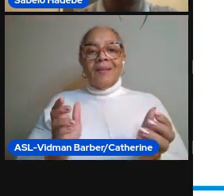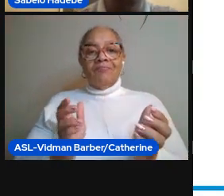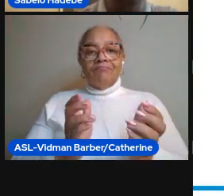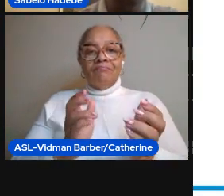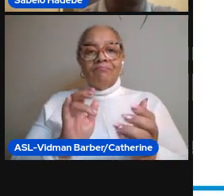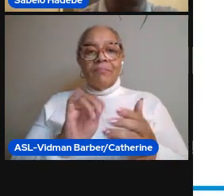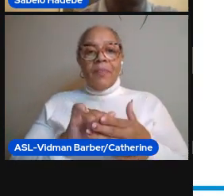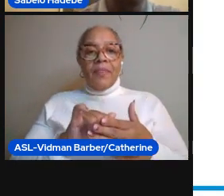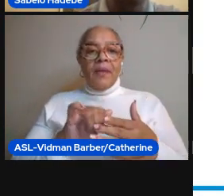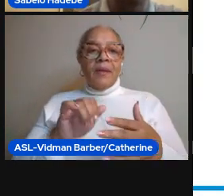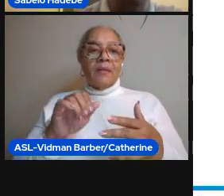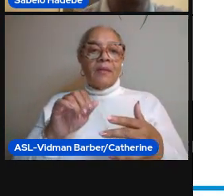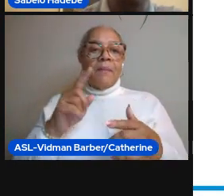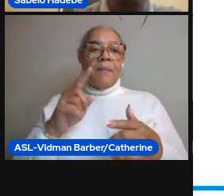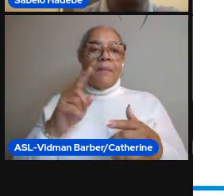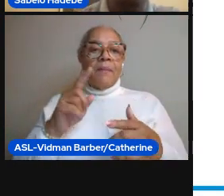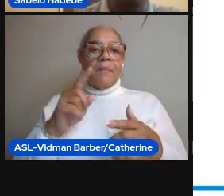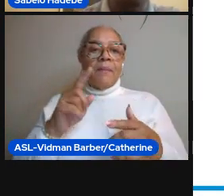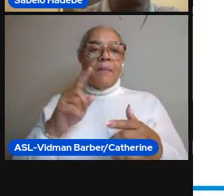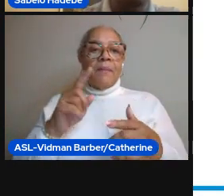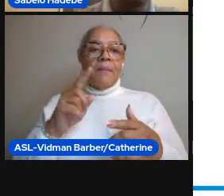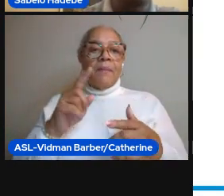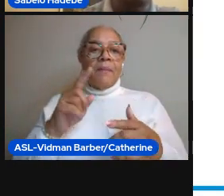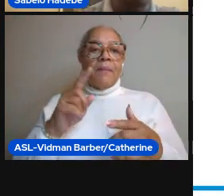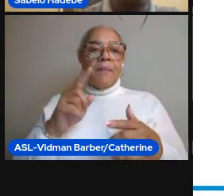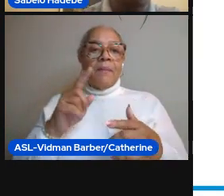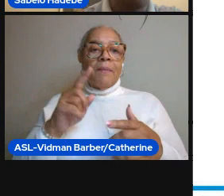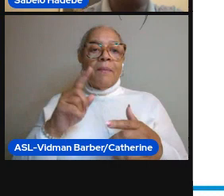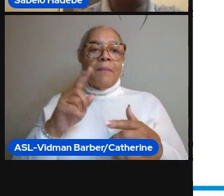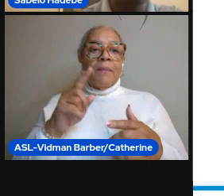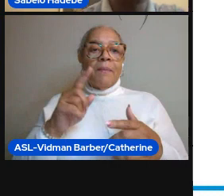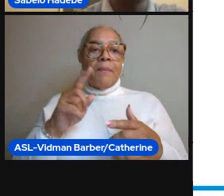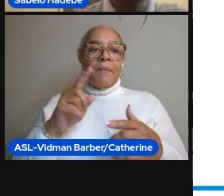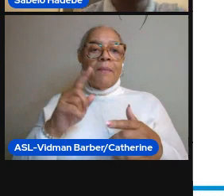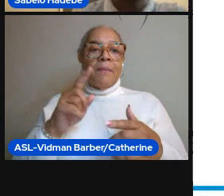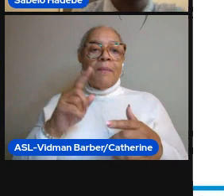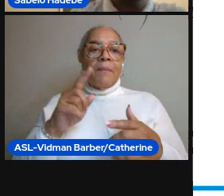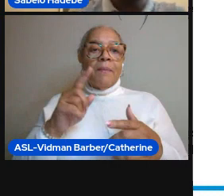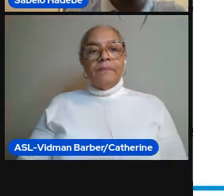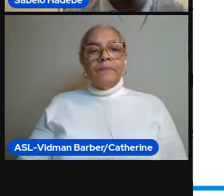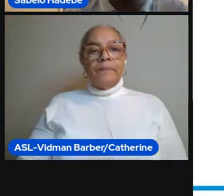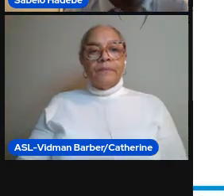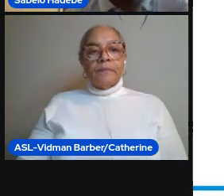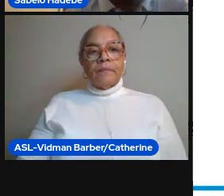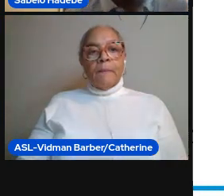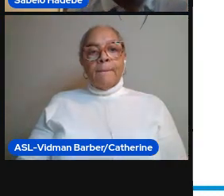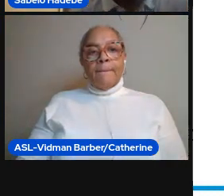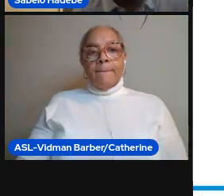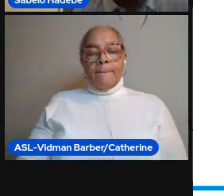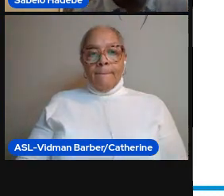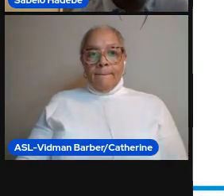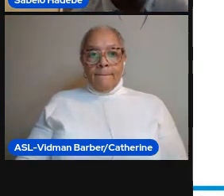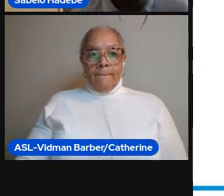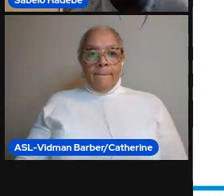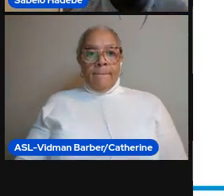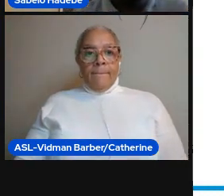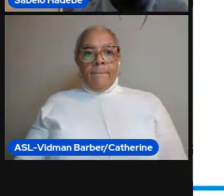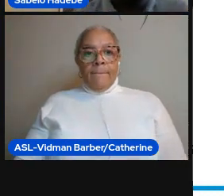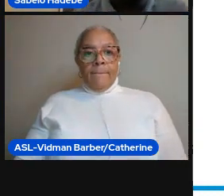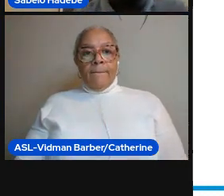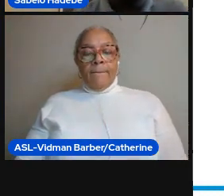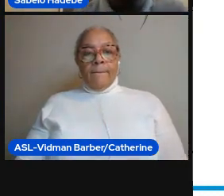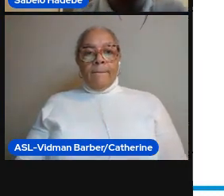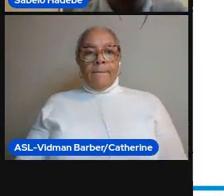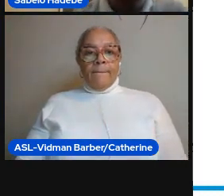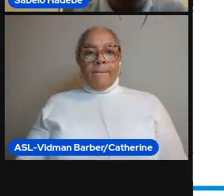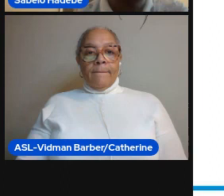probably mostly interleukin-4. So what we then did, we